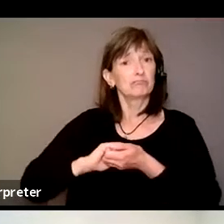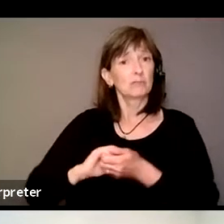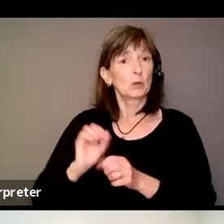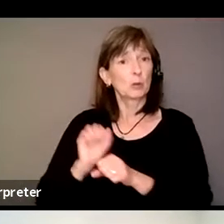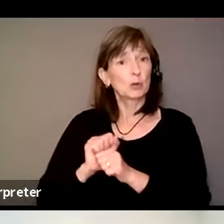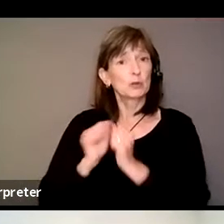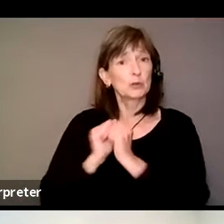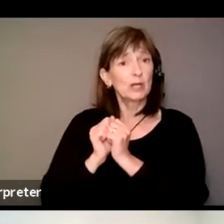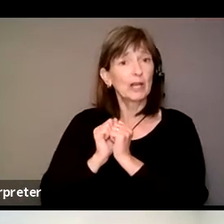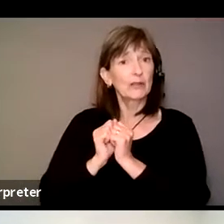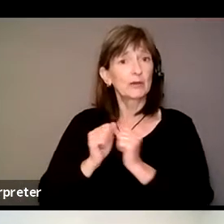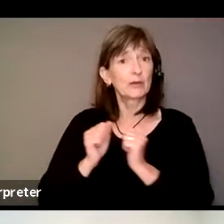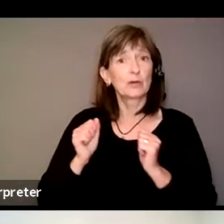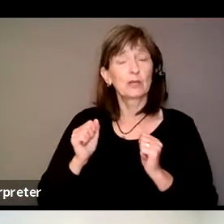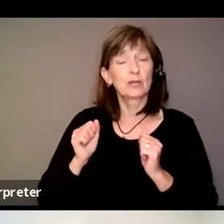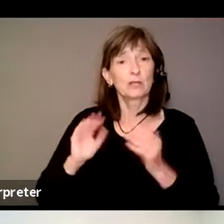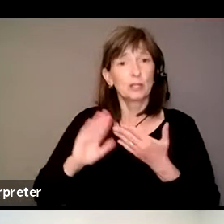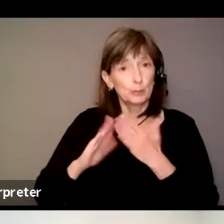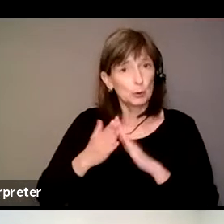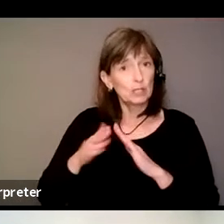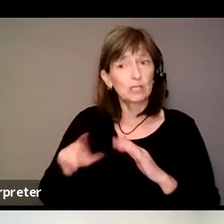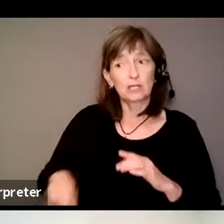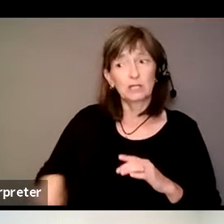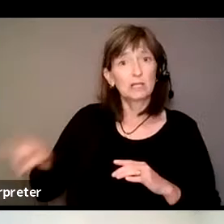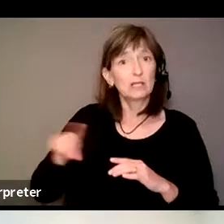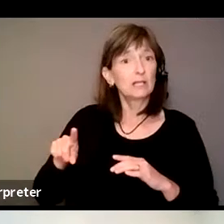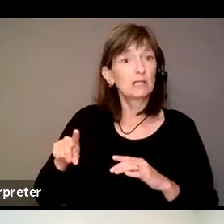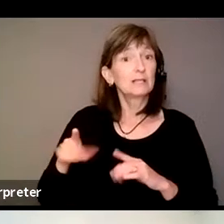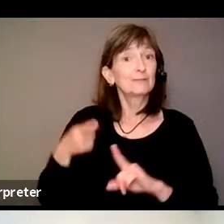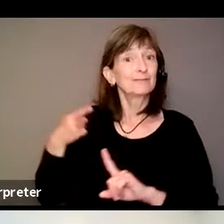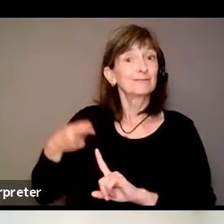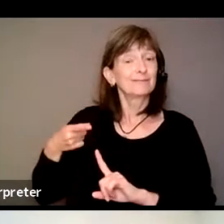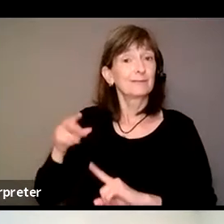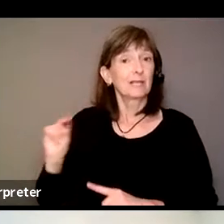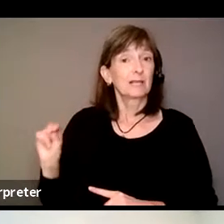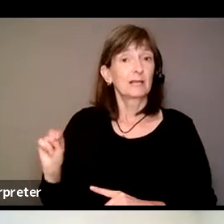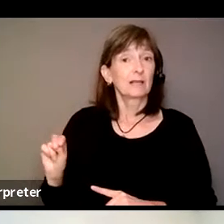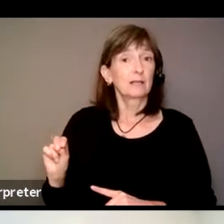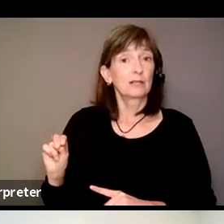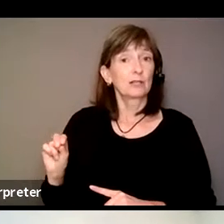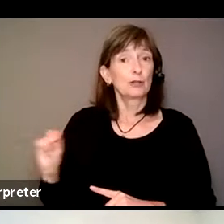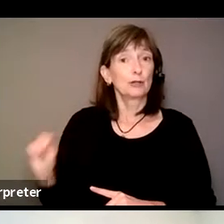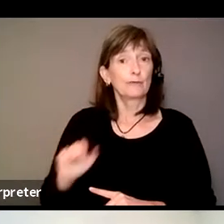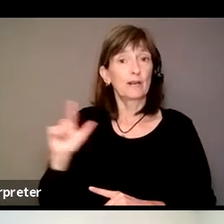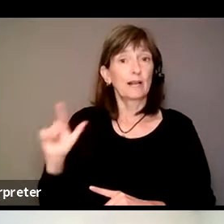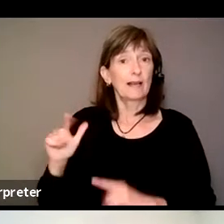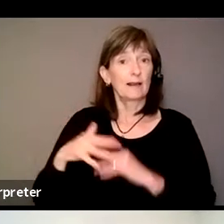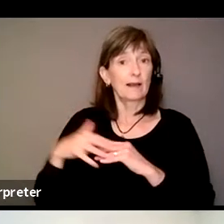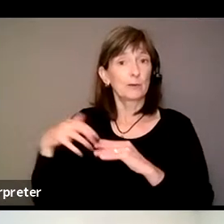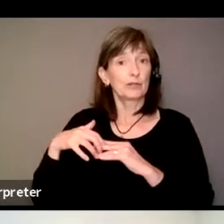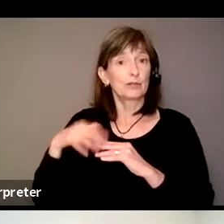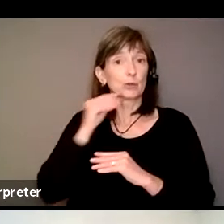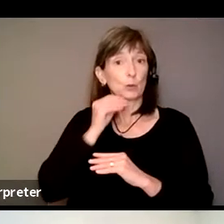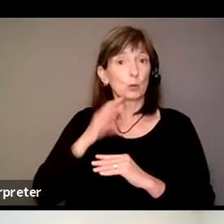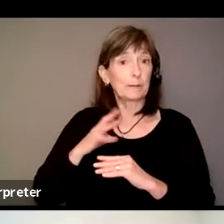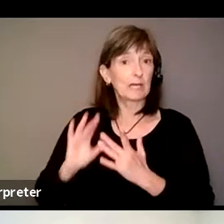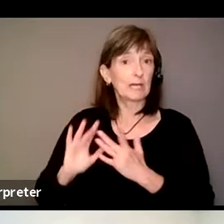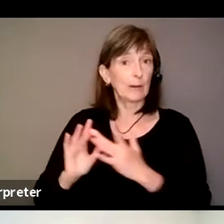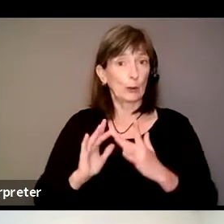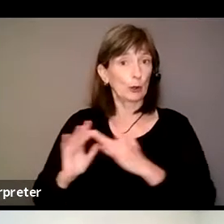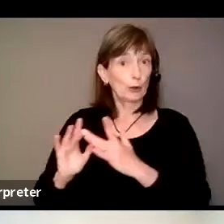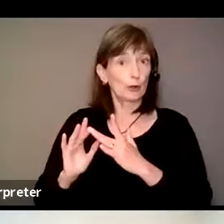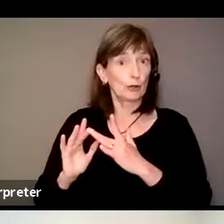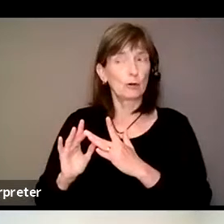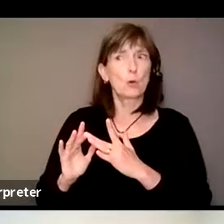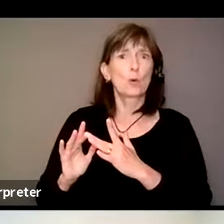groups in the community, we work very closely with the Newfoundland Aboriginal Women's Network. And they're a